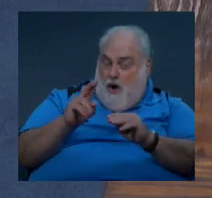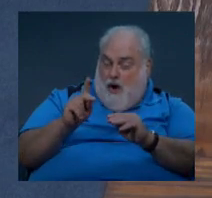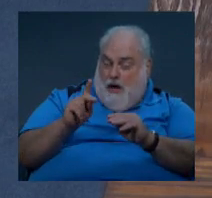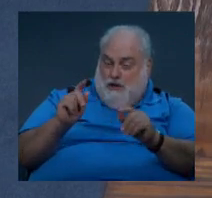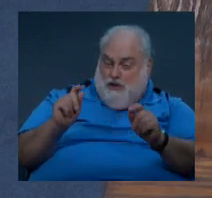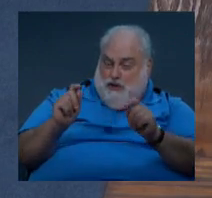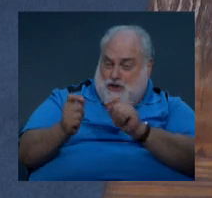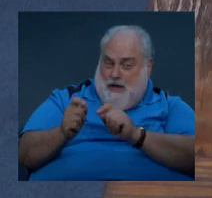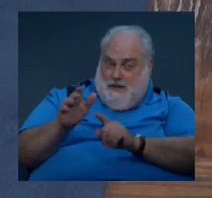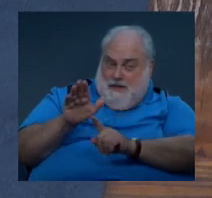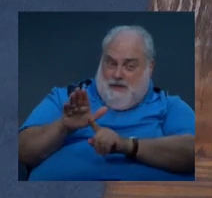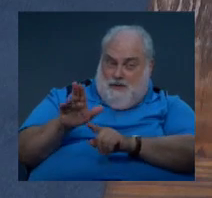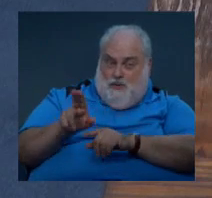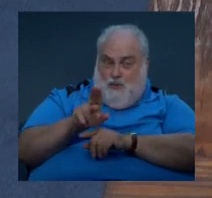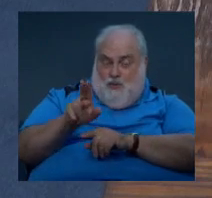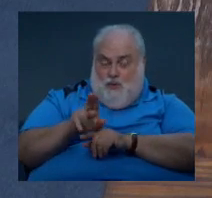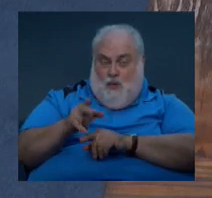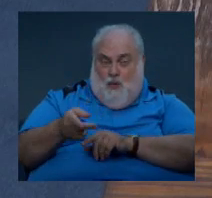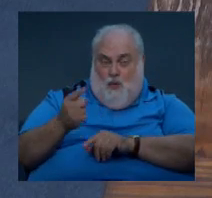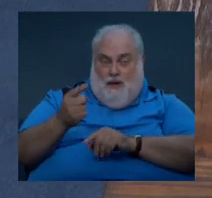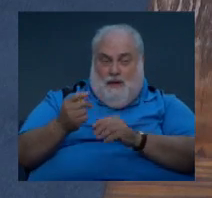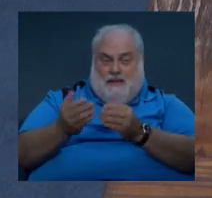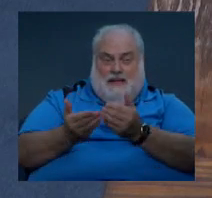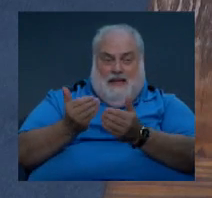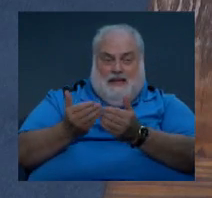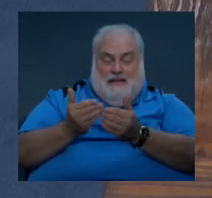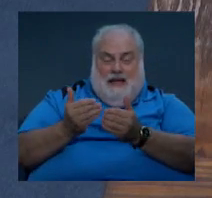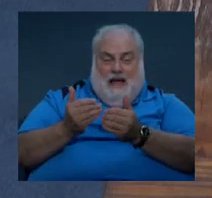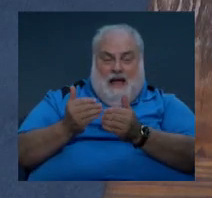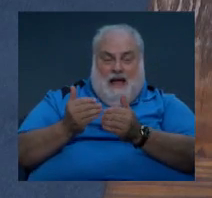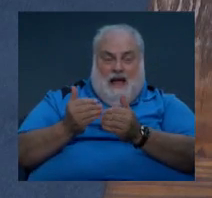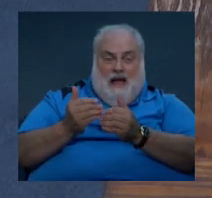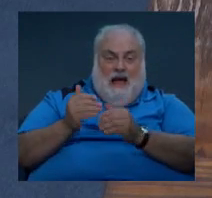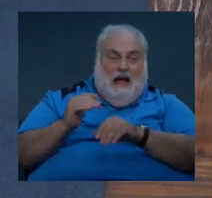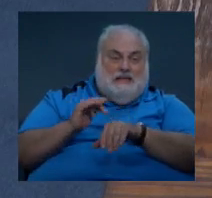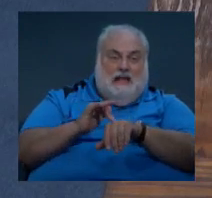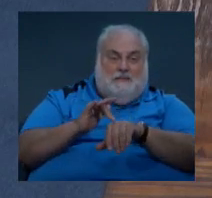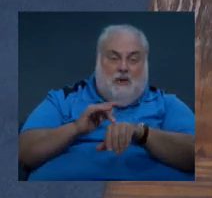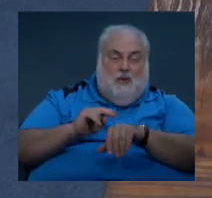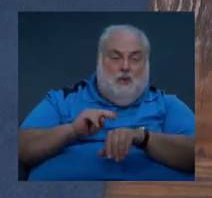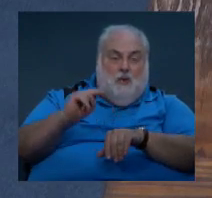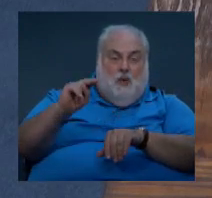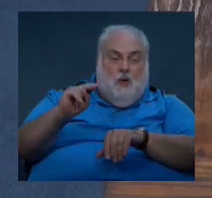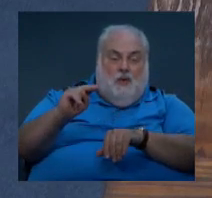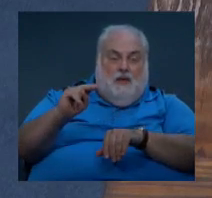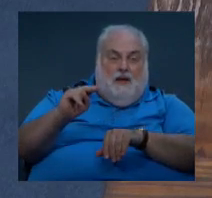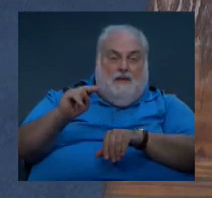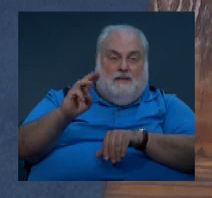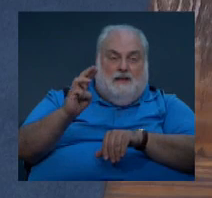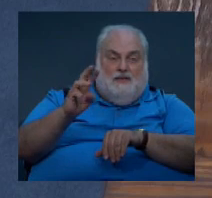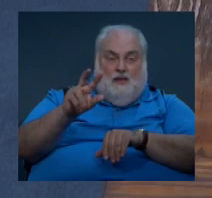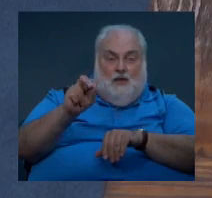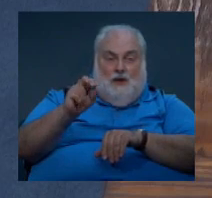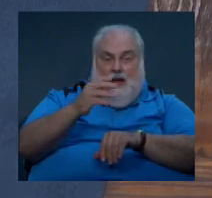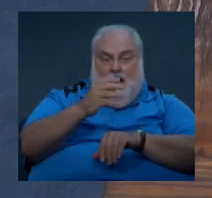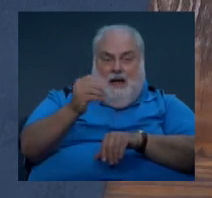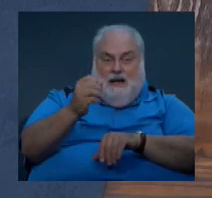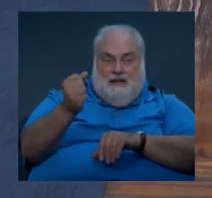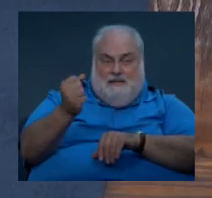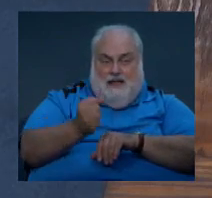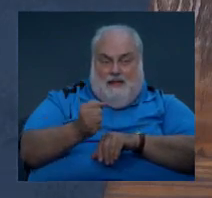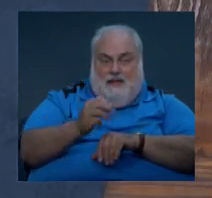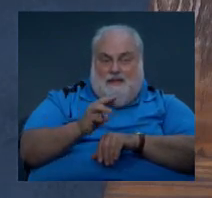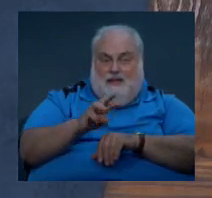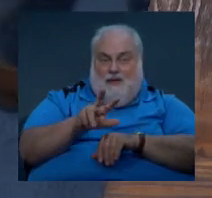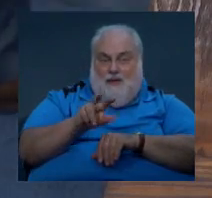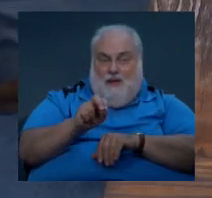city. It is one of the few parks that's easily accessible to those north of 630 and those south of 630, and I